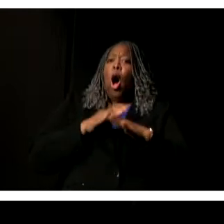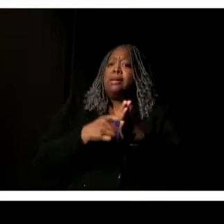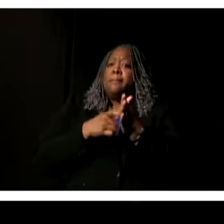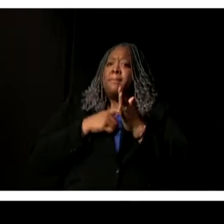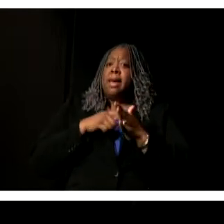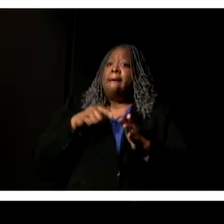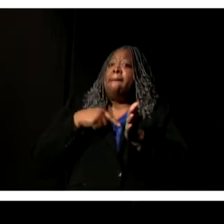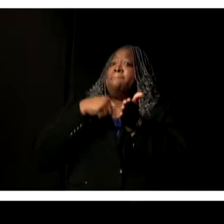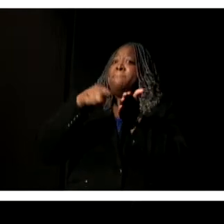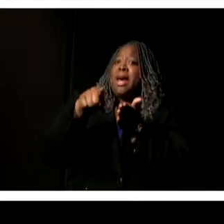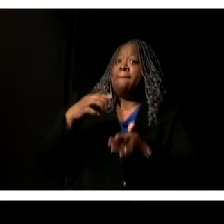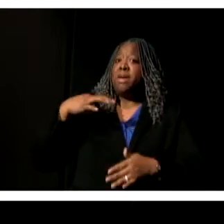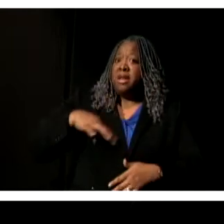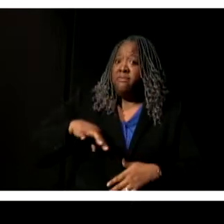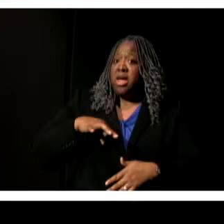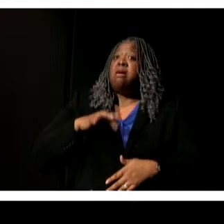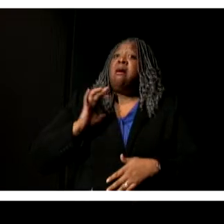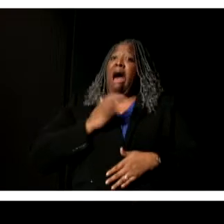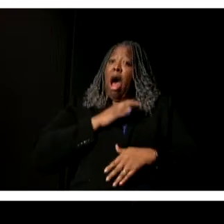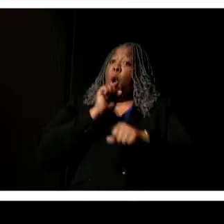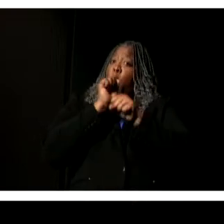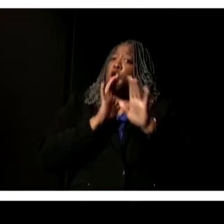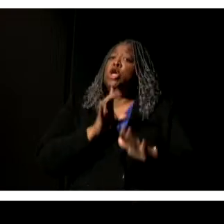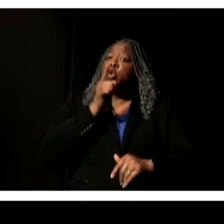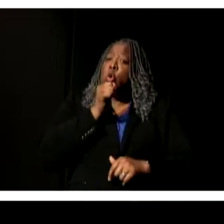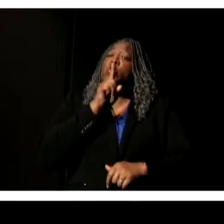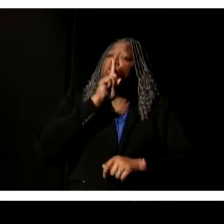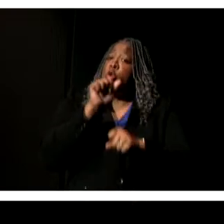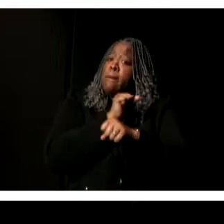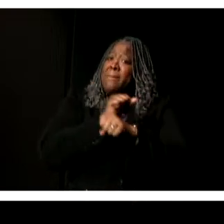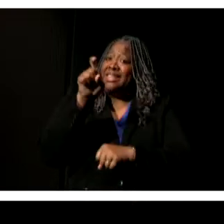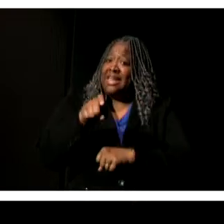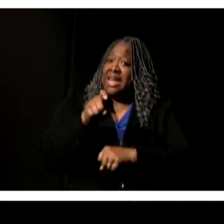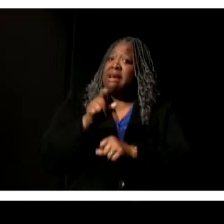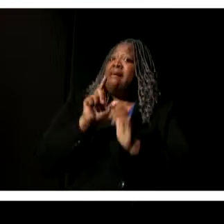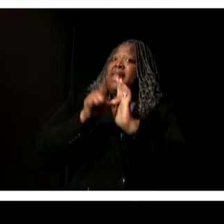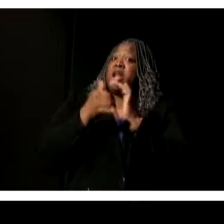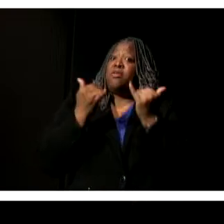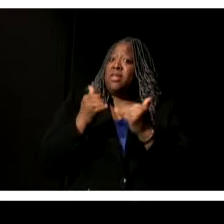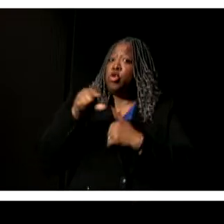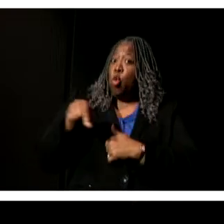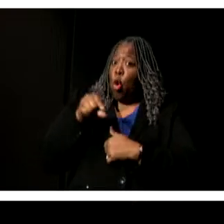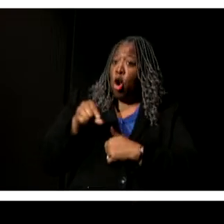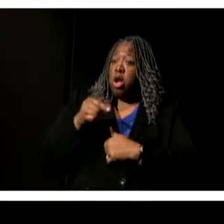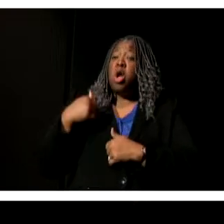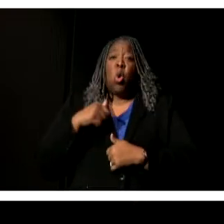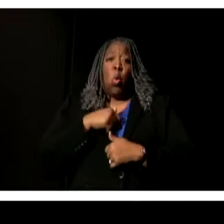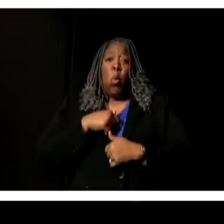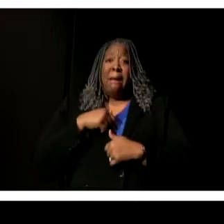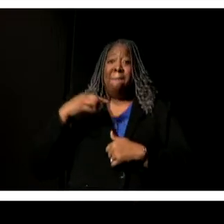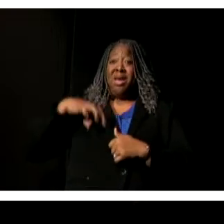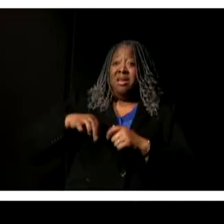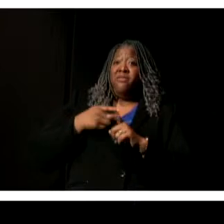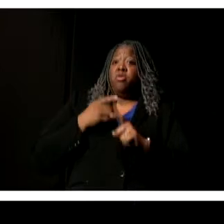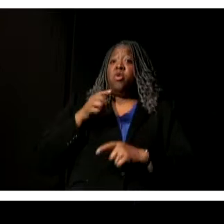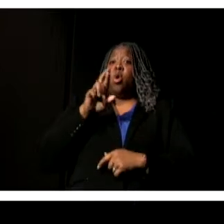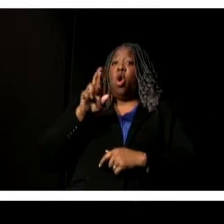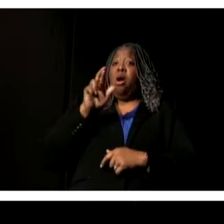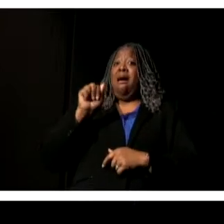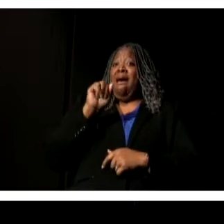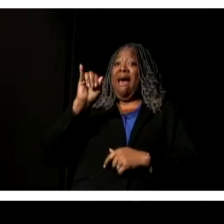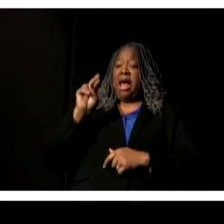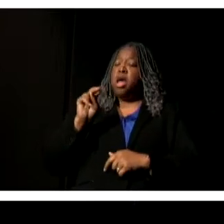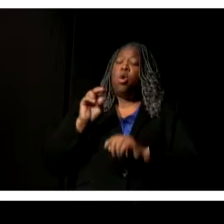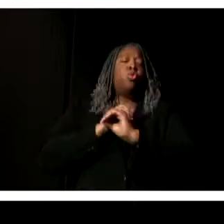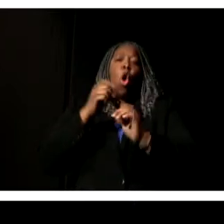be afforded to our employees who desperately need it later this quarter. This benefit from what we call RAIN, which is no